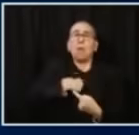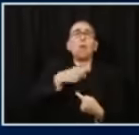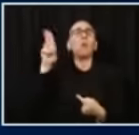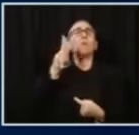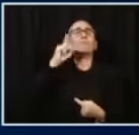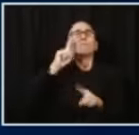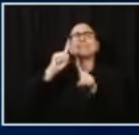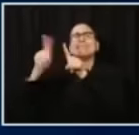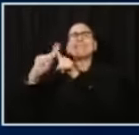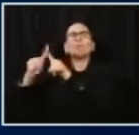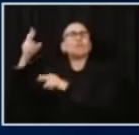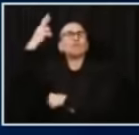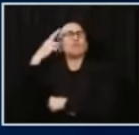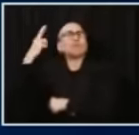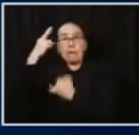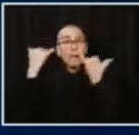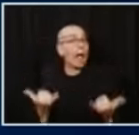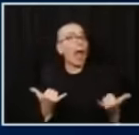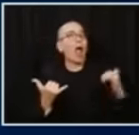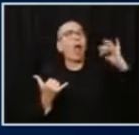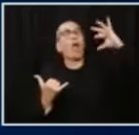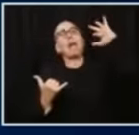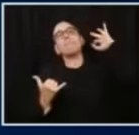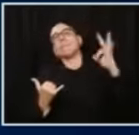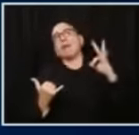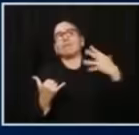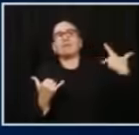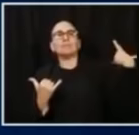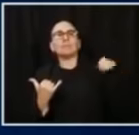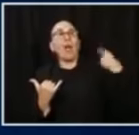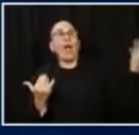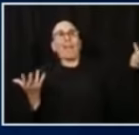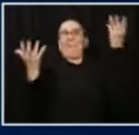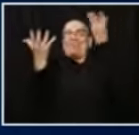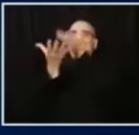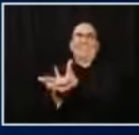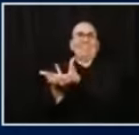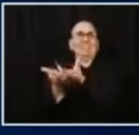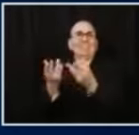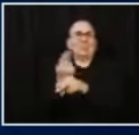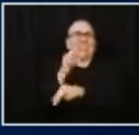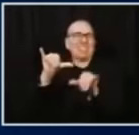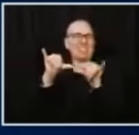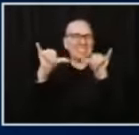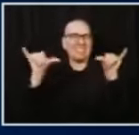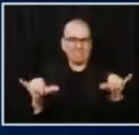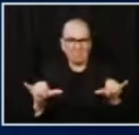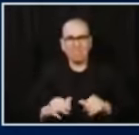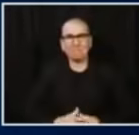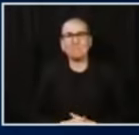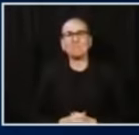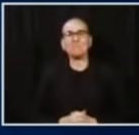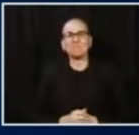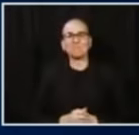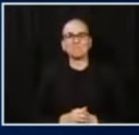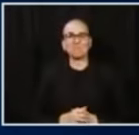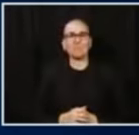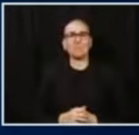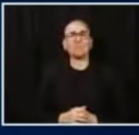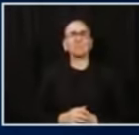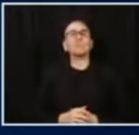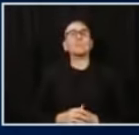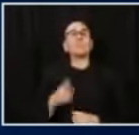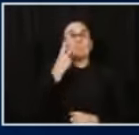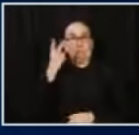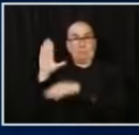can capitalize on that existing infrastructure. I also want to comment on the